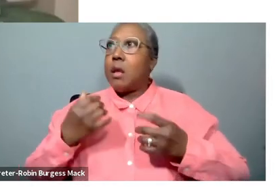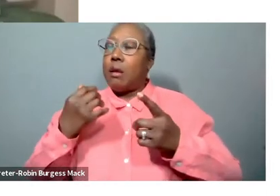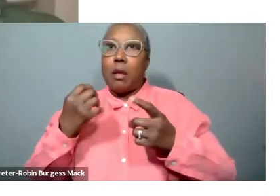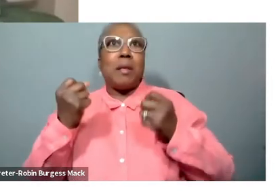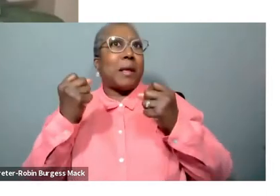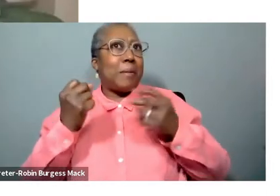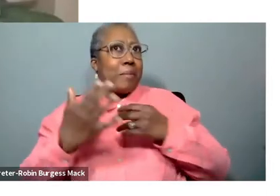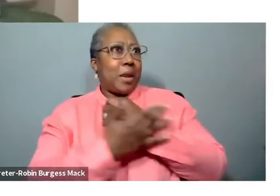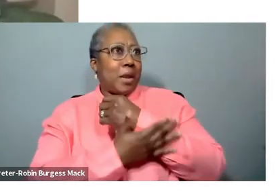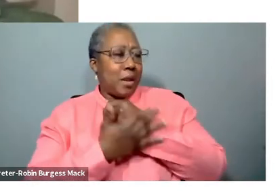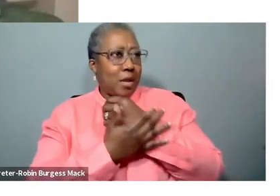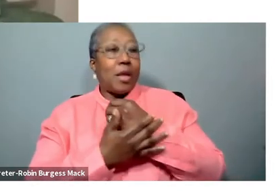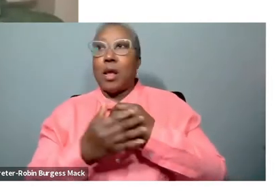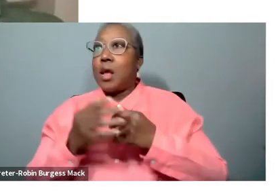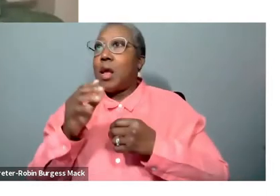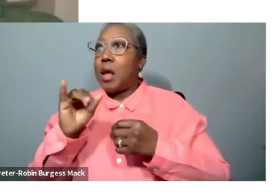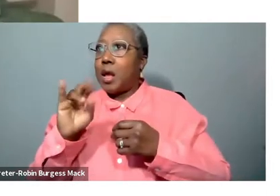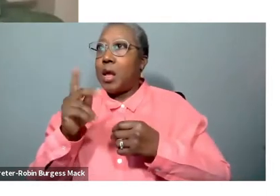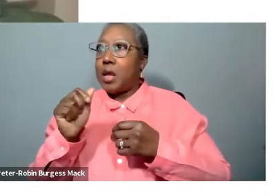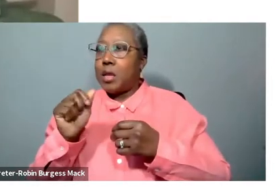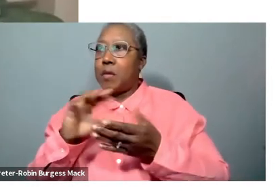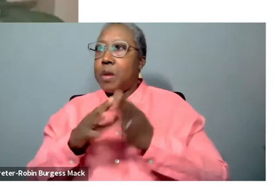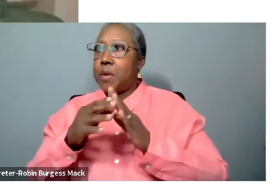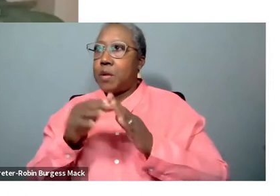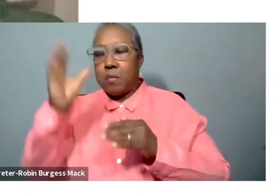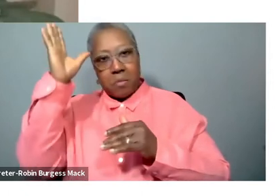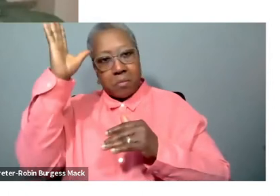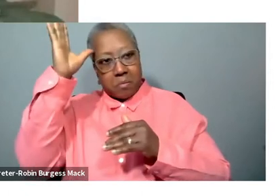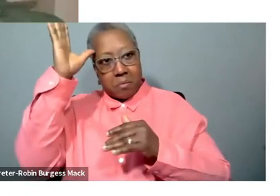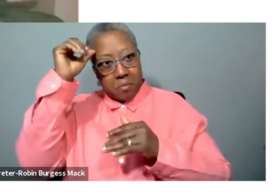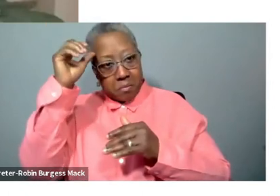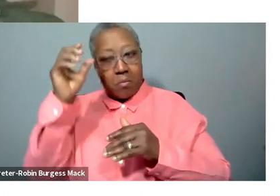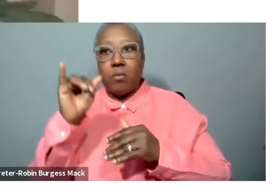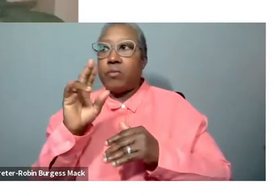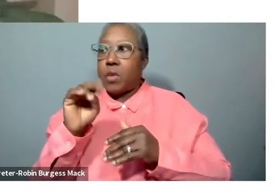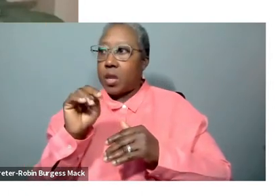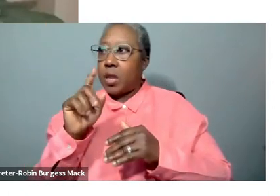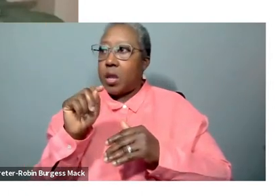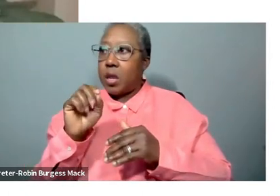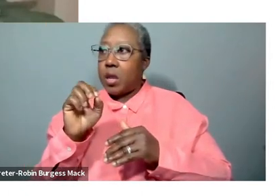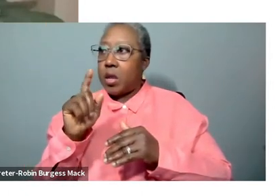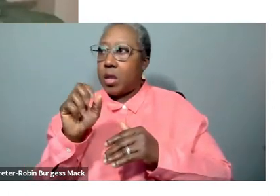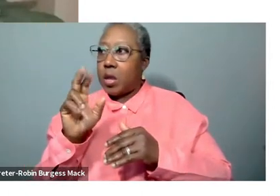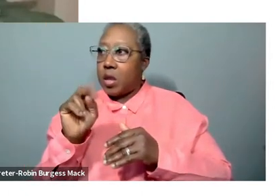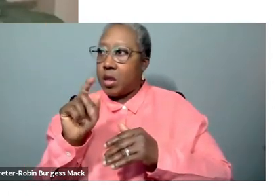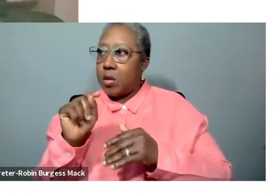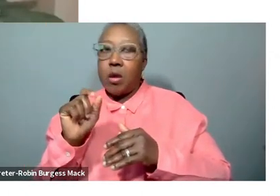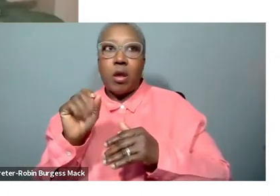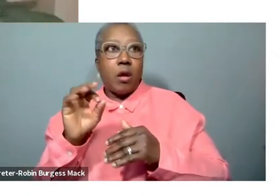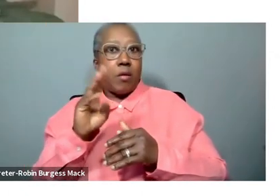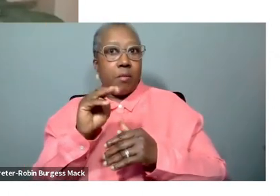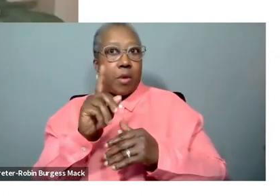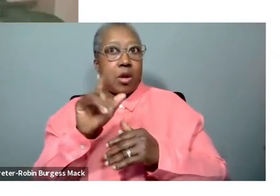US, India has been growing more intolerant of minority communities. Extremism has been